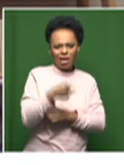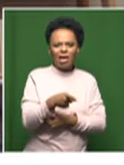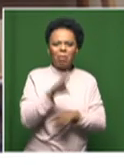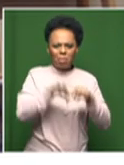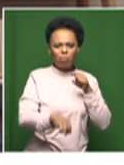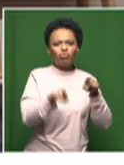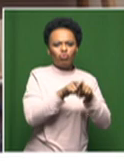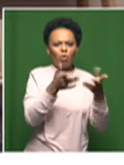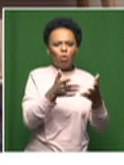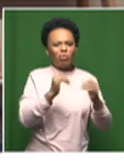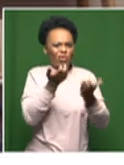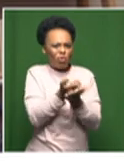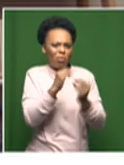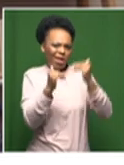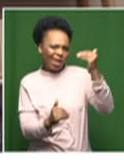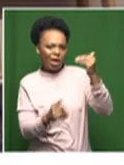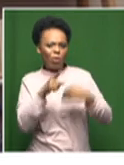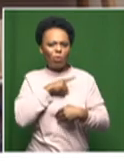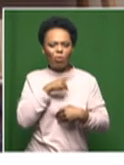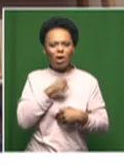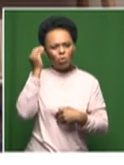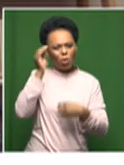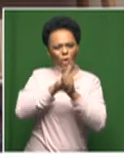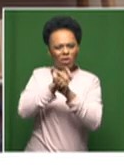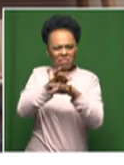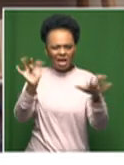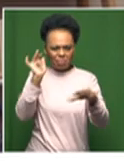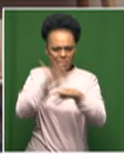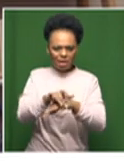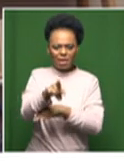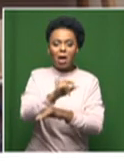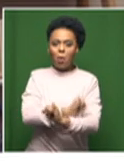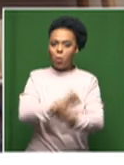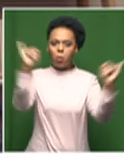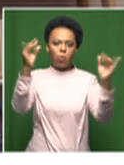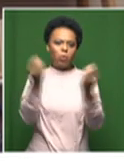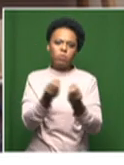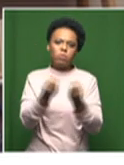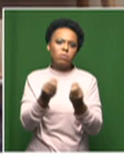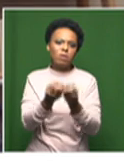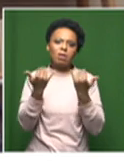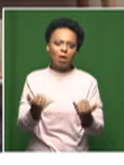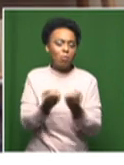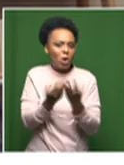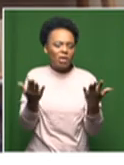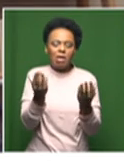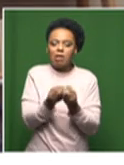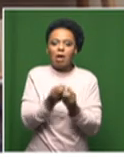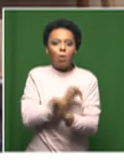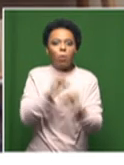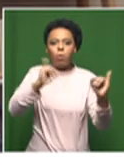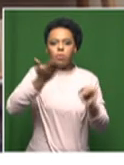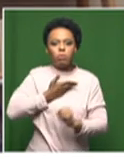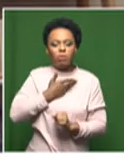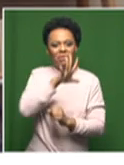this sufficiently by any way. And of course, we know that the COVID-19 pandemic has worsened things massively, and we're now almost at